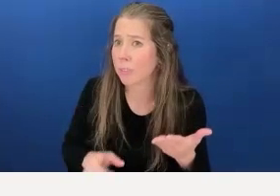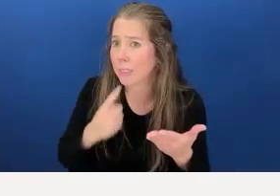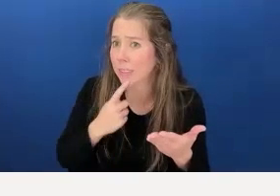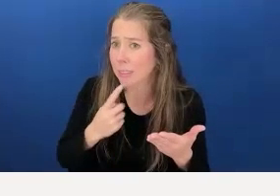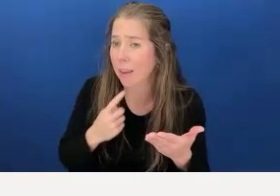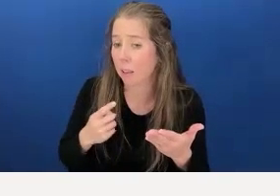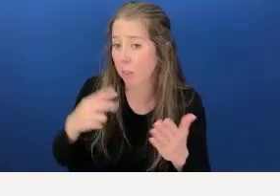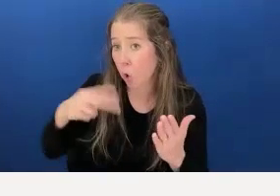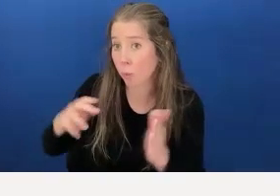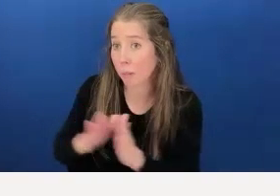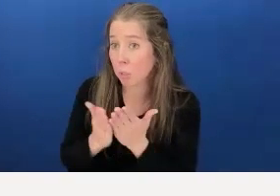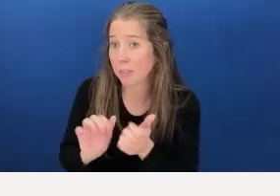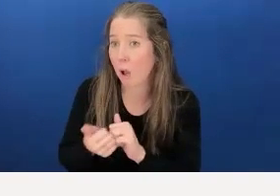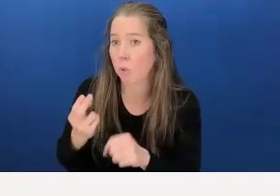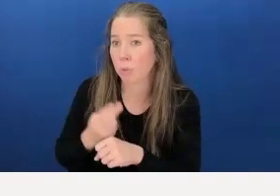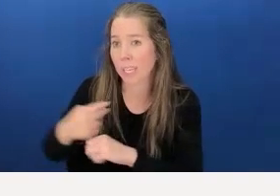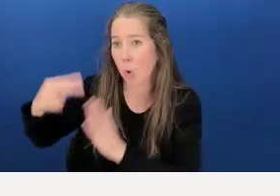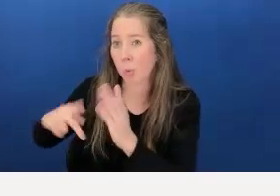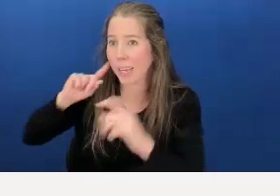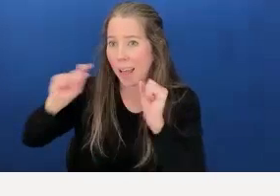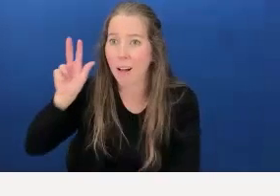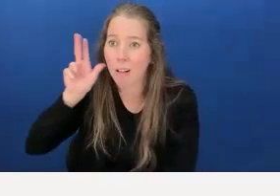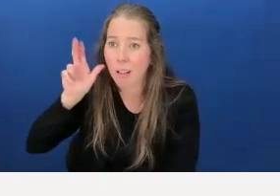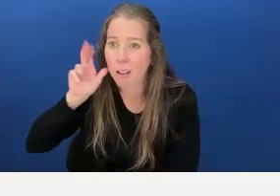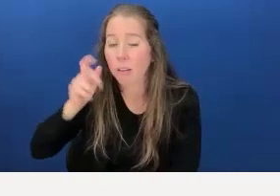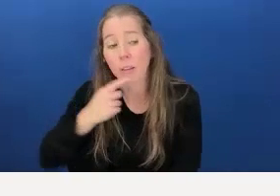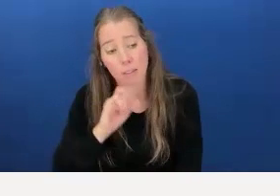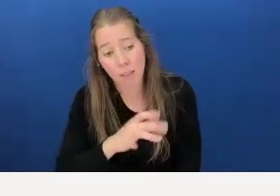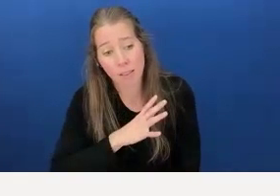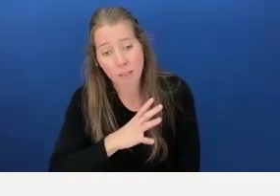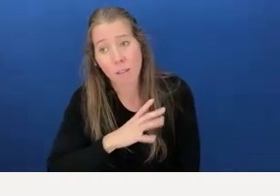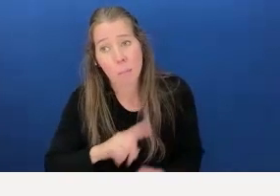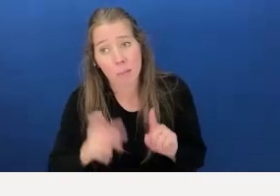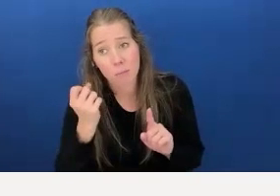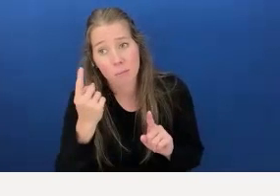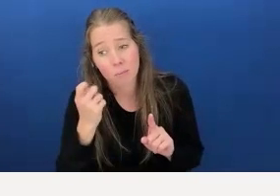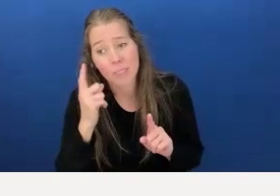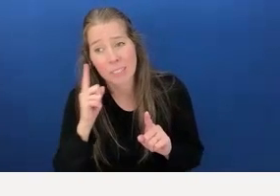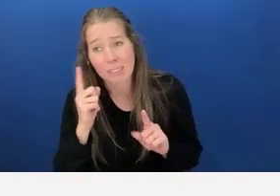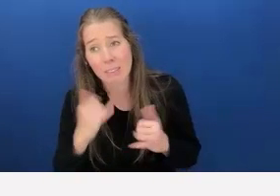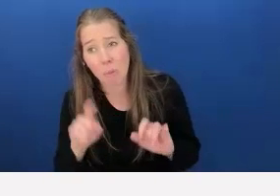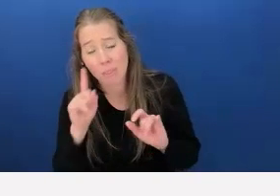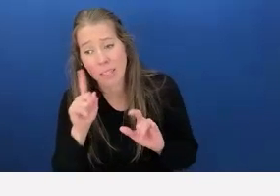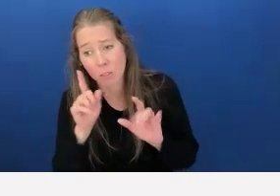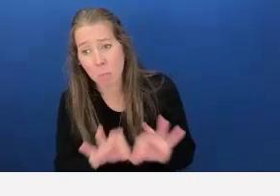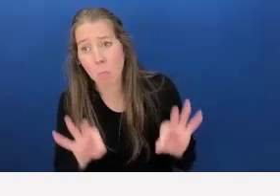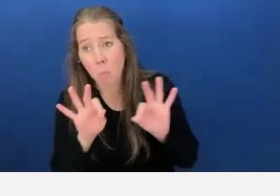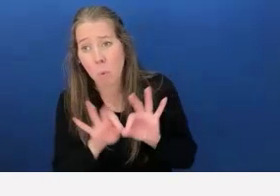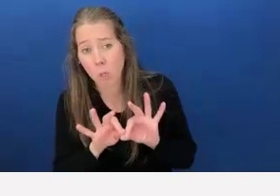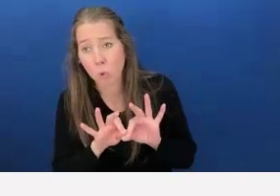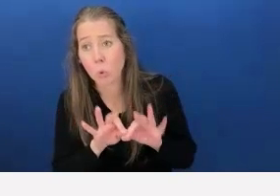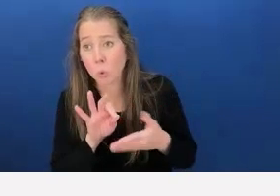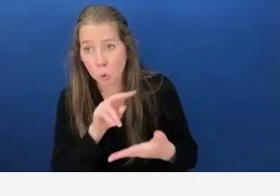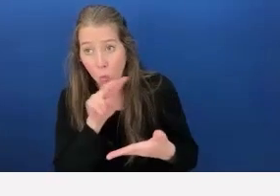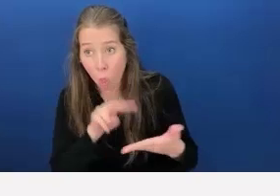read aloud. Yeah. And I tell them I'm fine with that, but I just recommend still looking and annotating as you go along, not